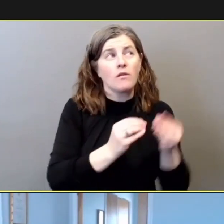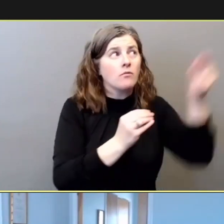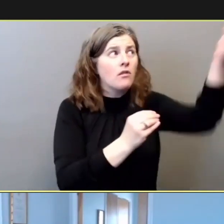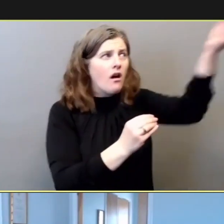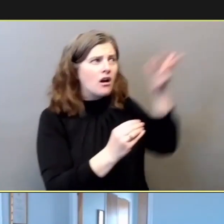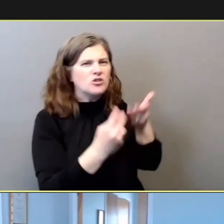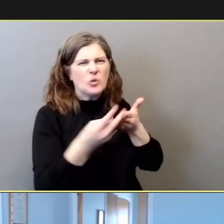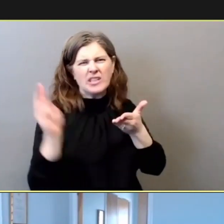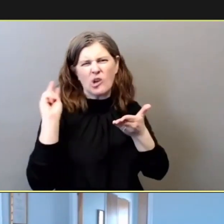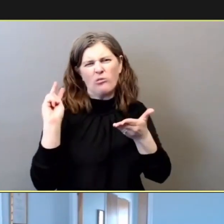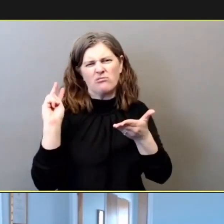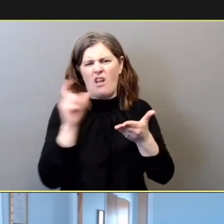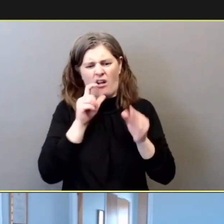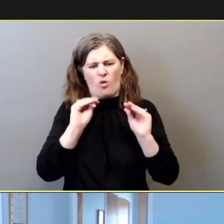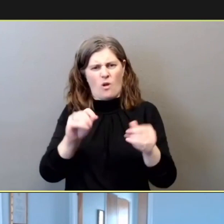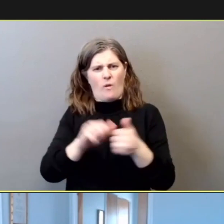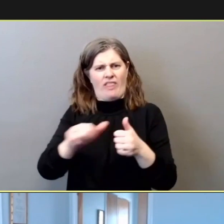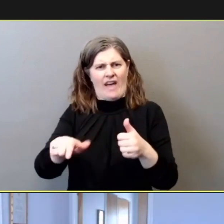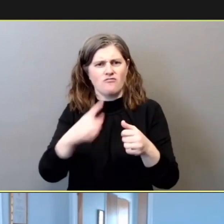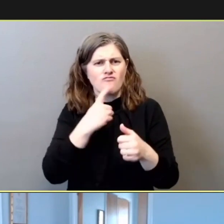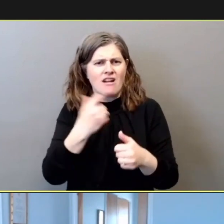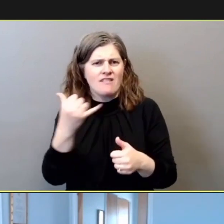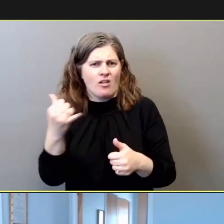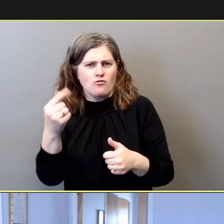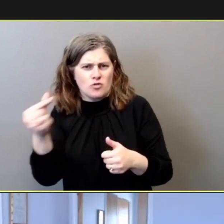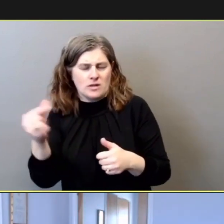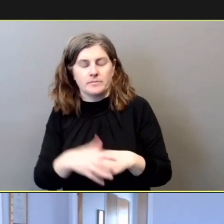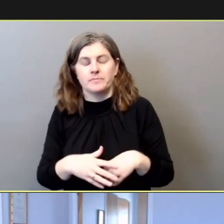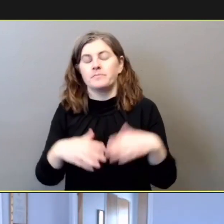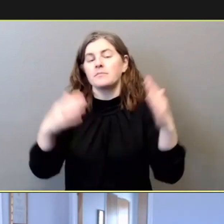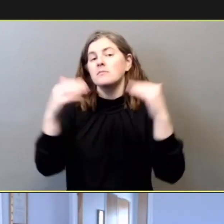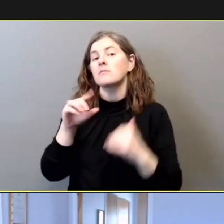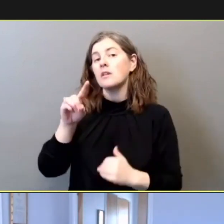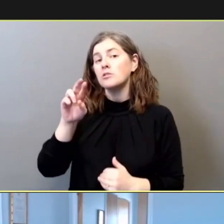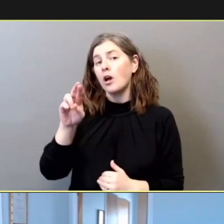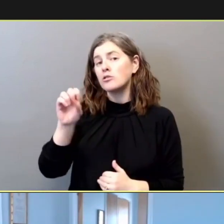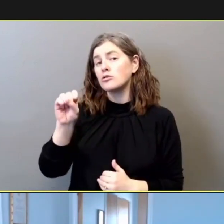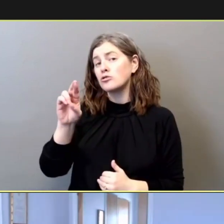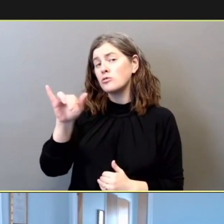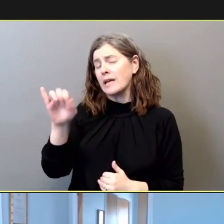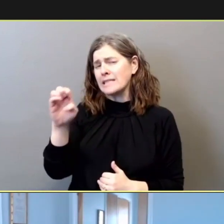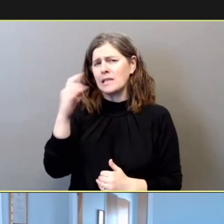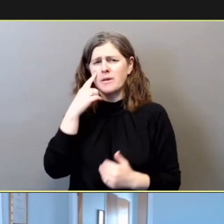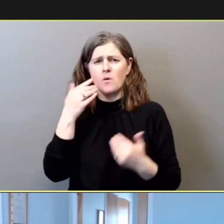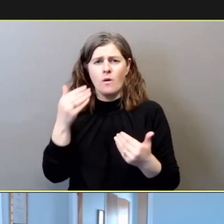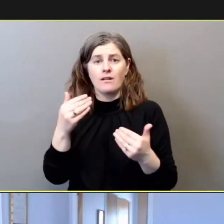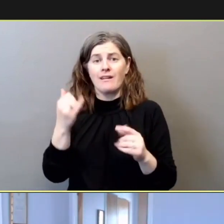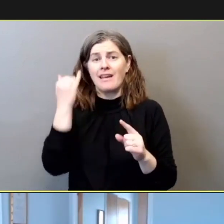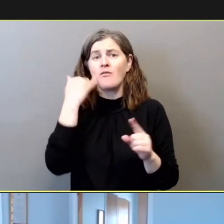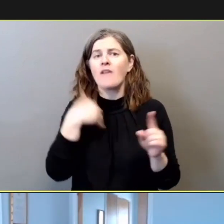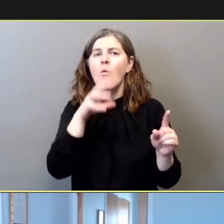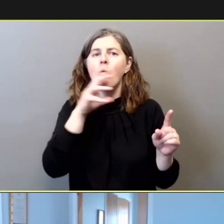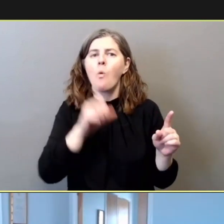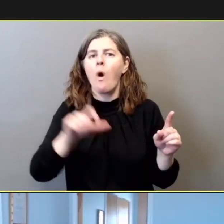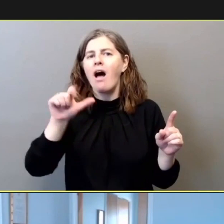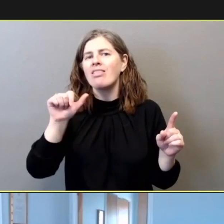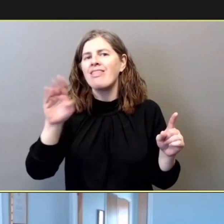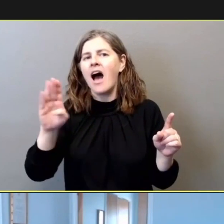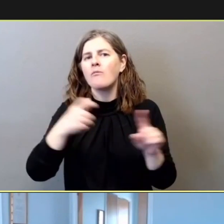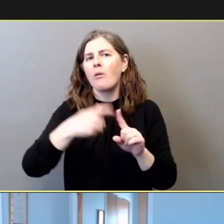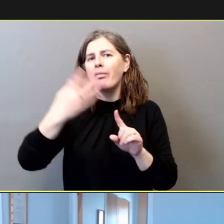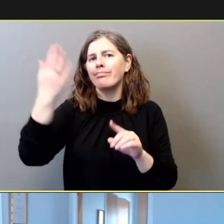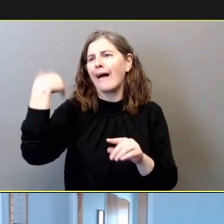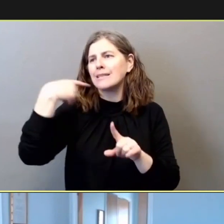So, I mean, just to close up this question, Steve, if we got a bunch of older lab reports from a month